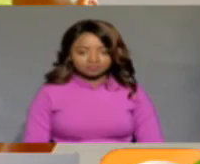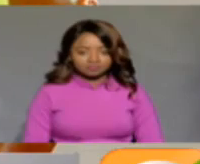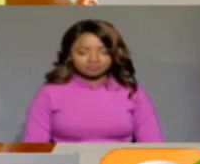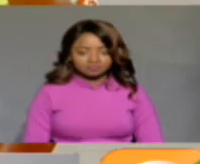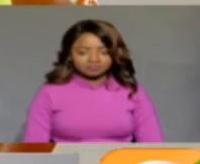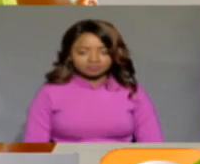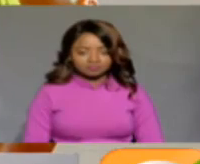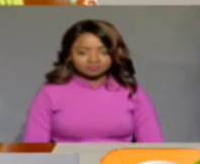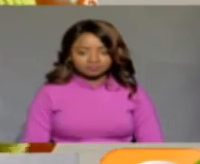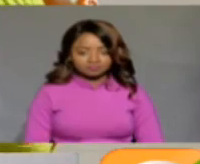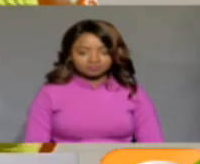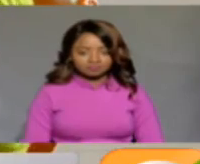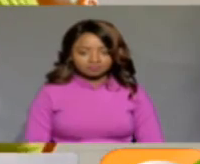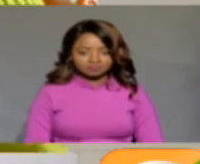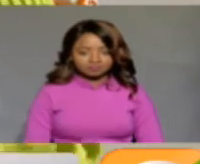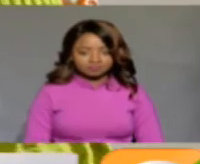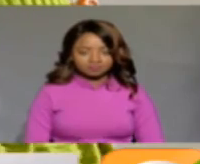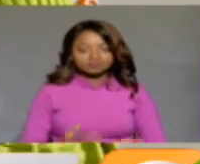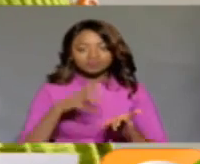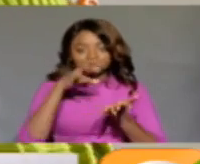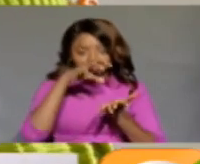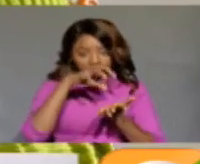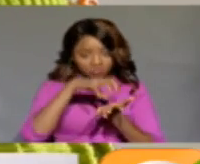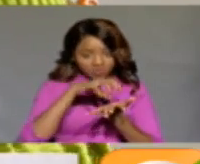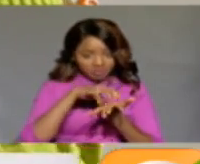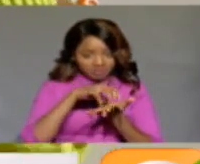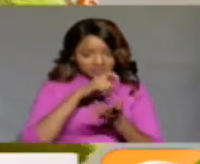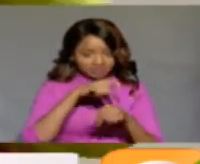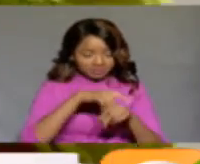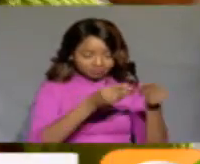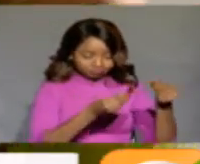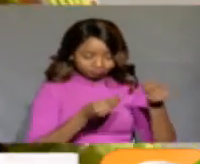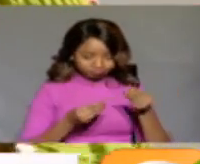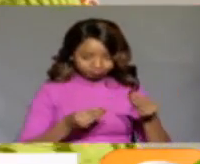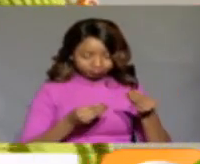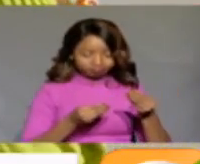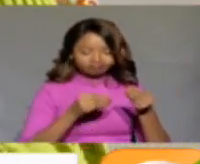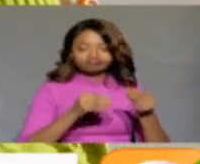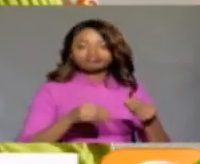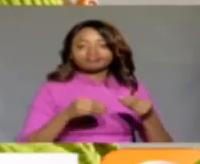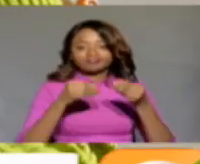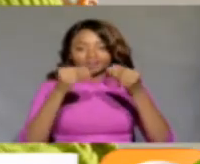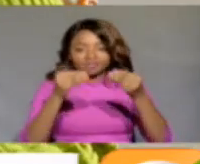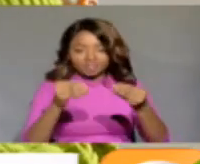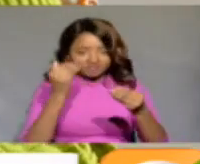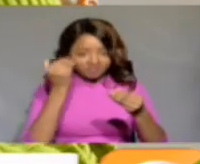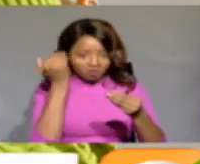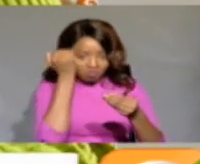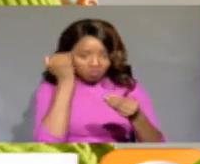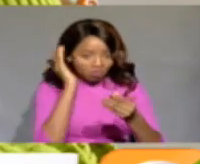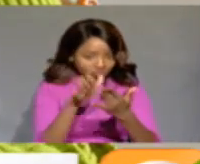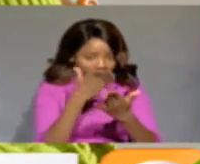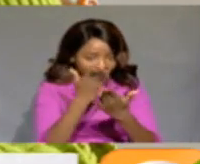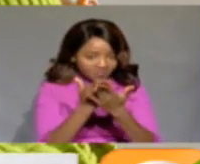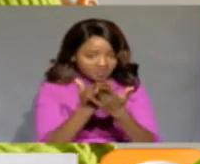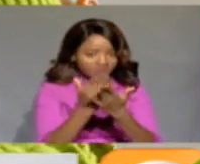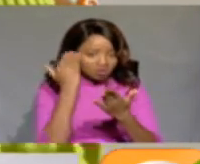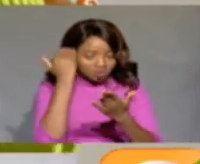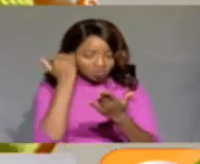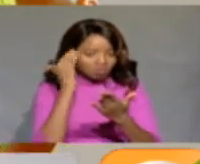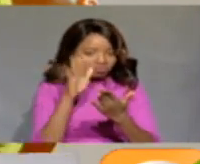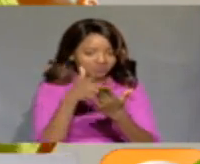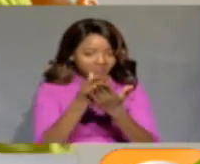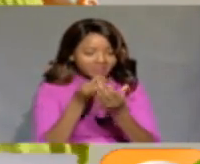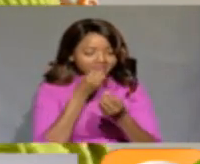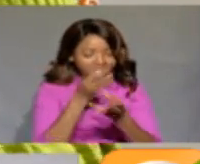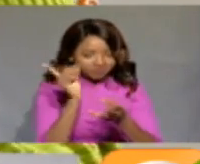on an intellectual application. The Court of Appeal gave some orders. Okay. They went to the court. They went to the Supreme Court.